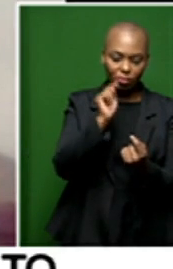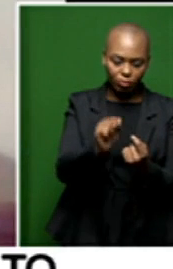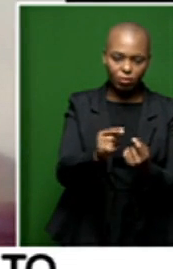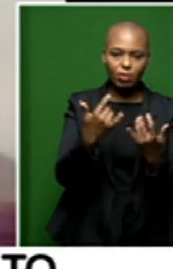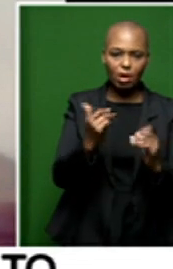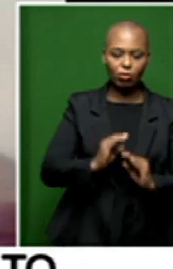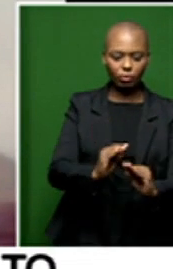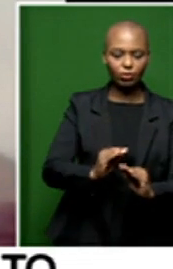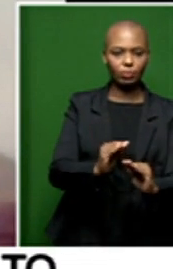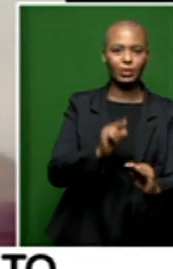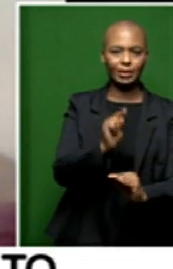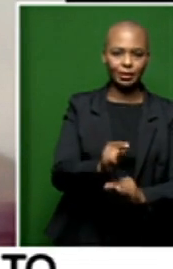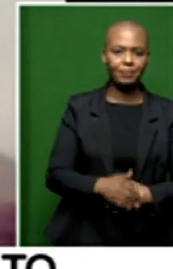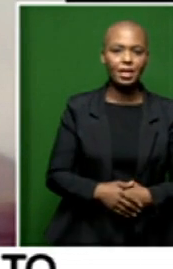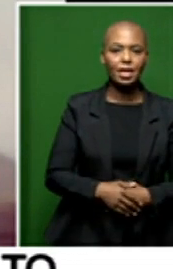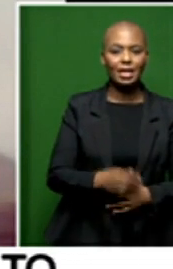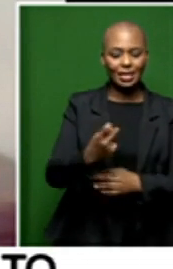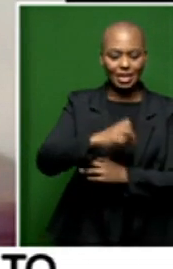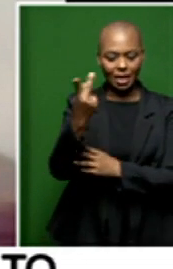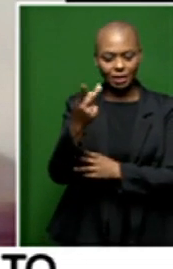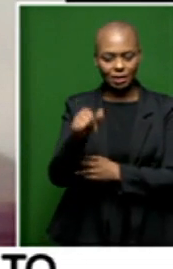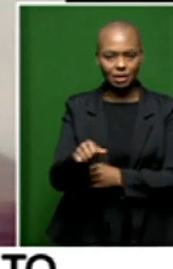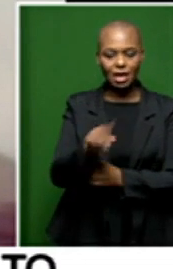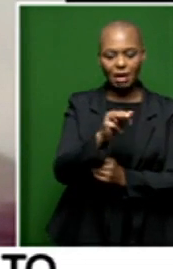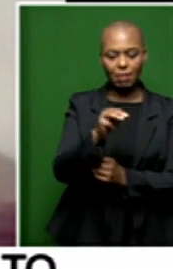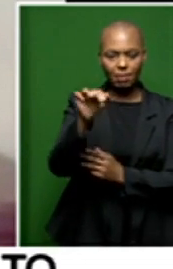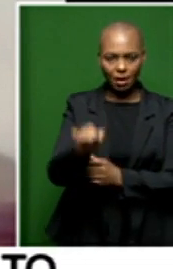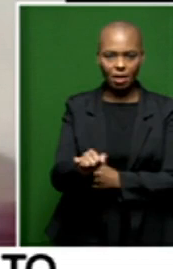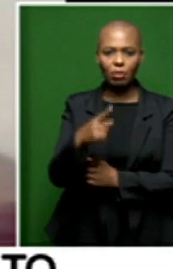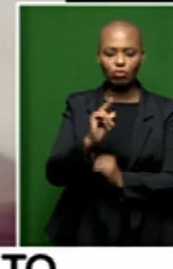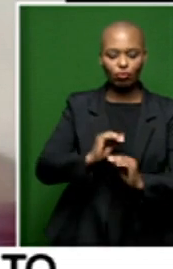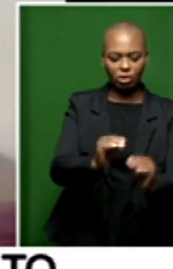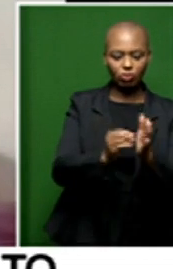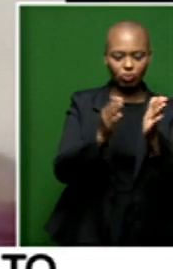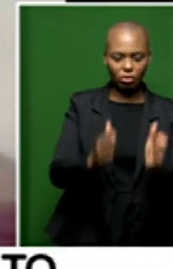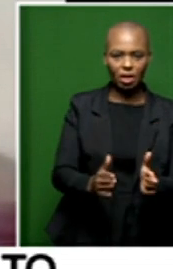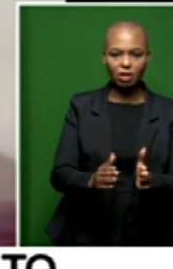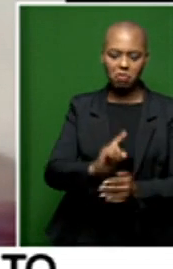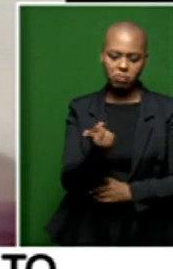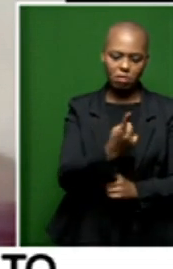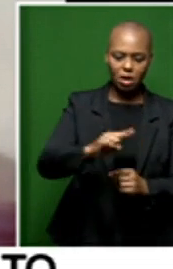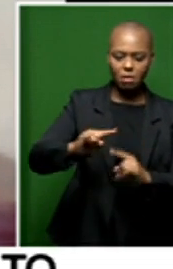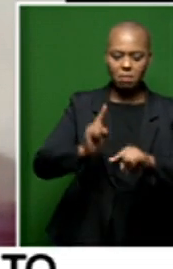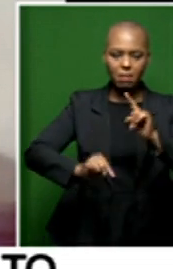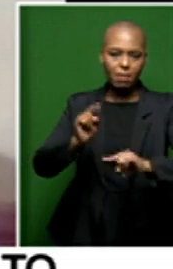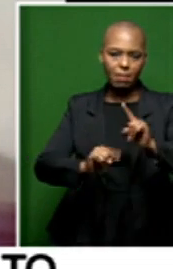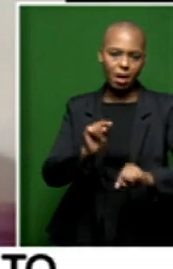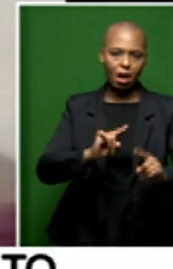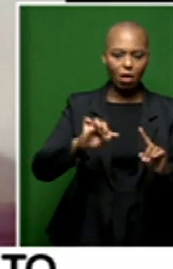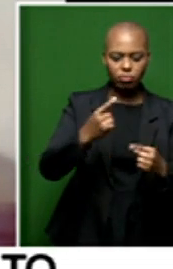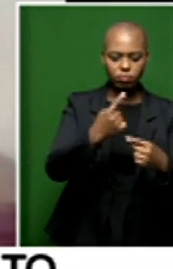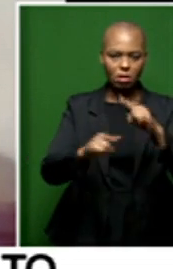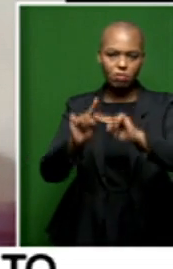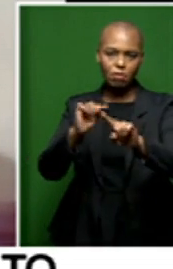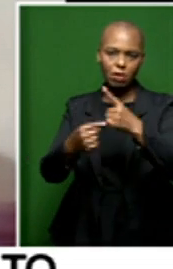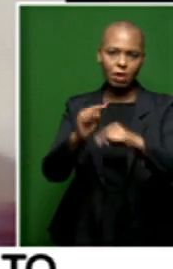use mixed martial arts, MMA, to teach my students to move like fighters. So Filipino martial arts